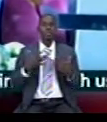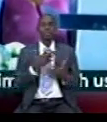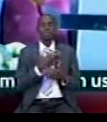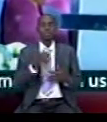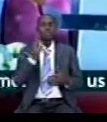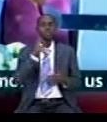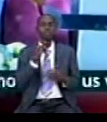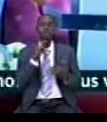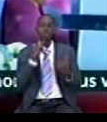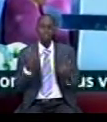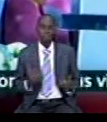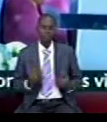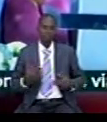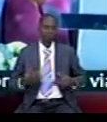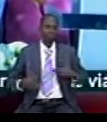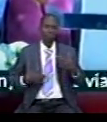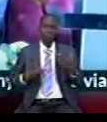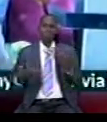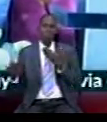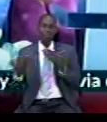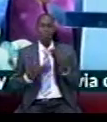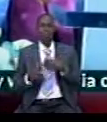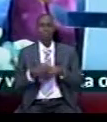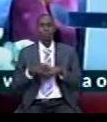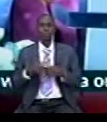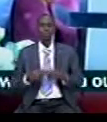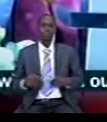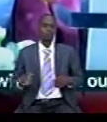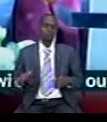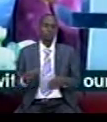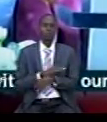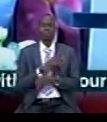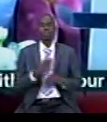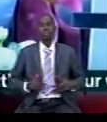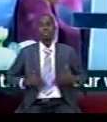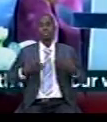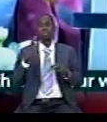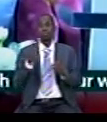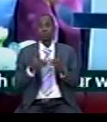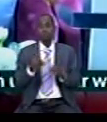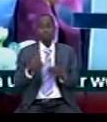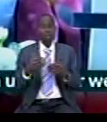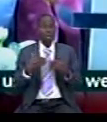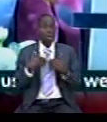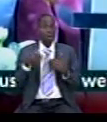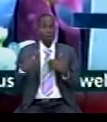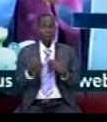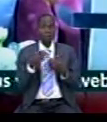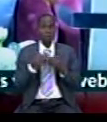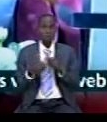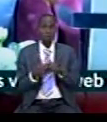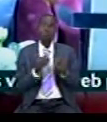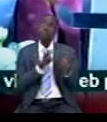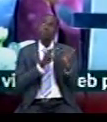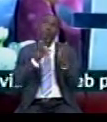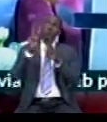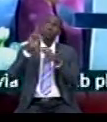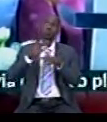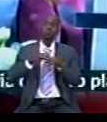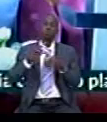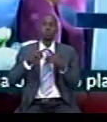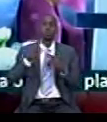sisters. I was refined, my brothers. If you are here, you have any problem, just look up to God. God should